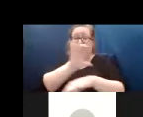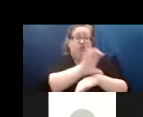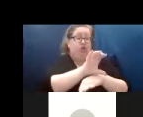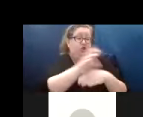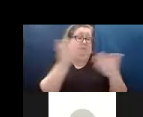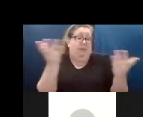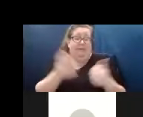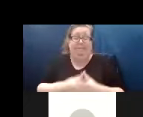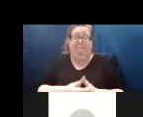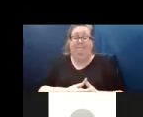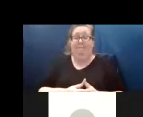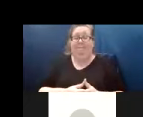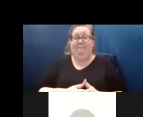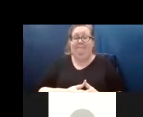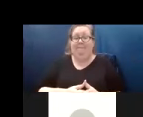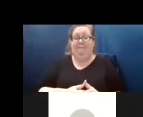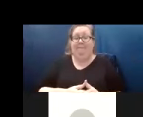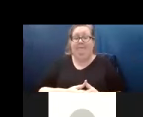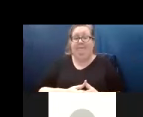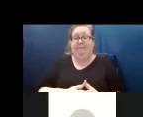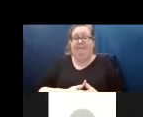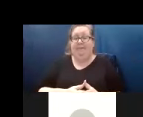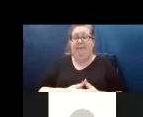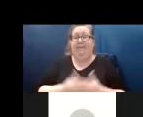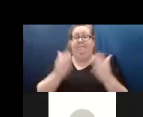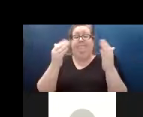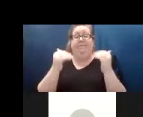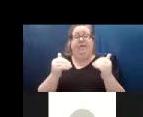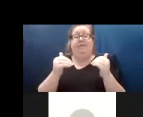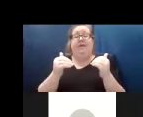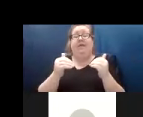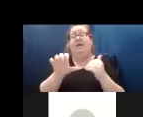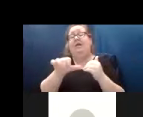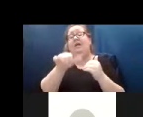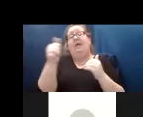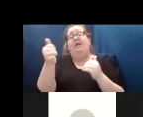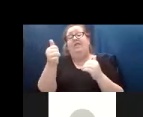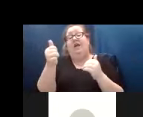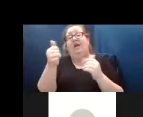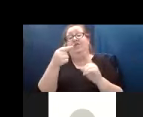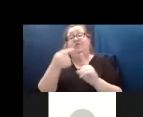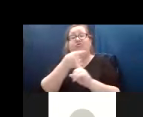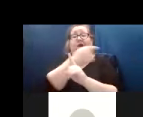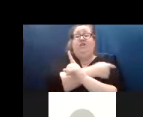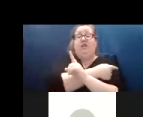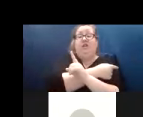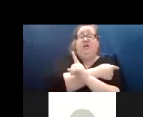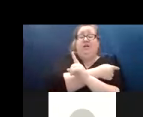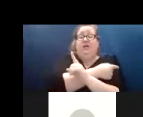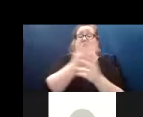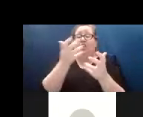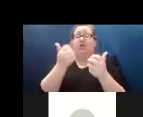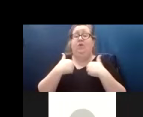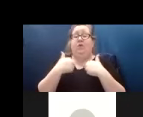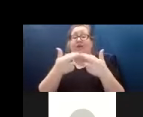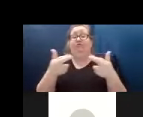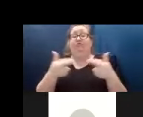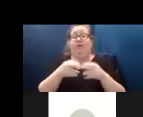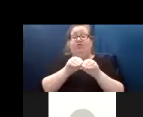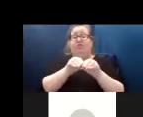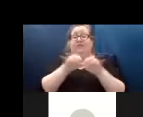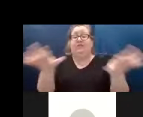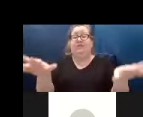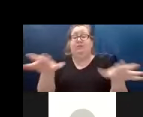And then going up the other direction too, we want to have regional distribution of